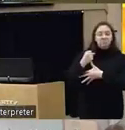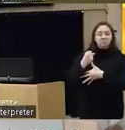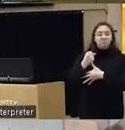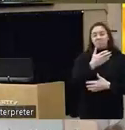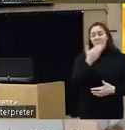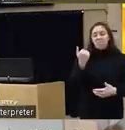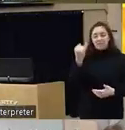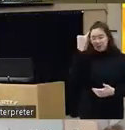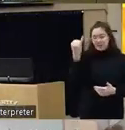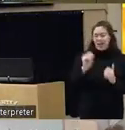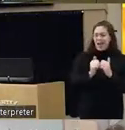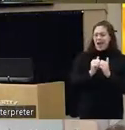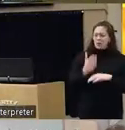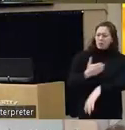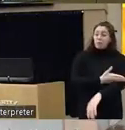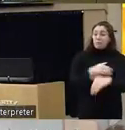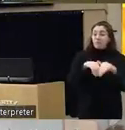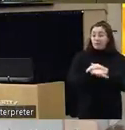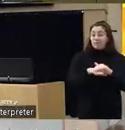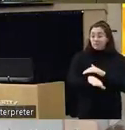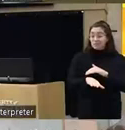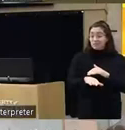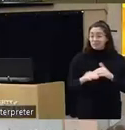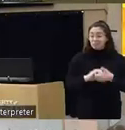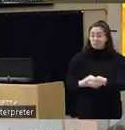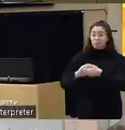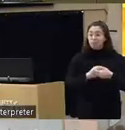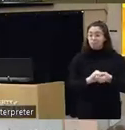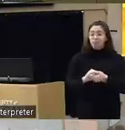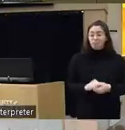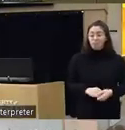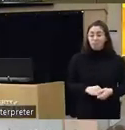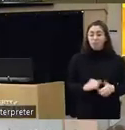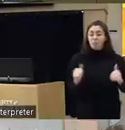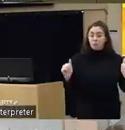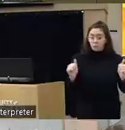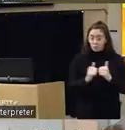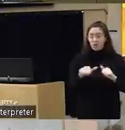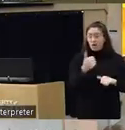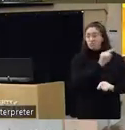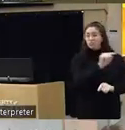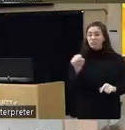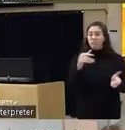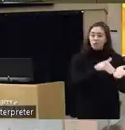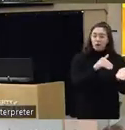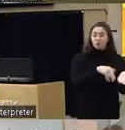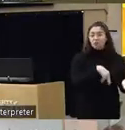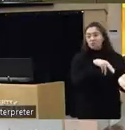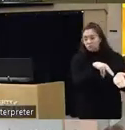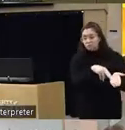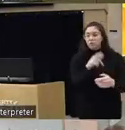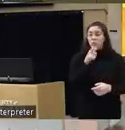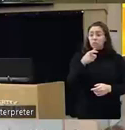ideas of how do we improve access and collaboration with these providers in primary care who are often